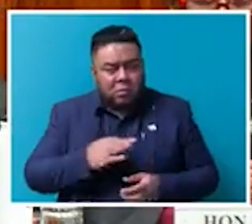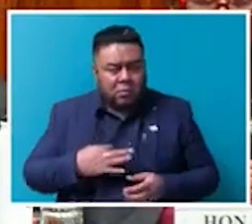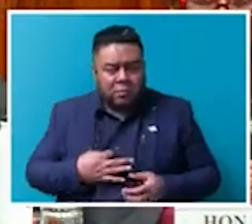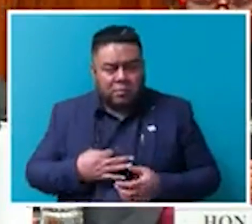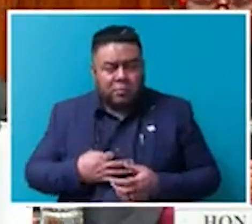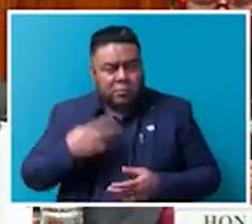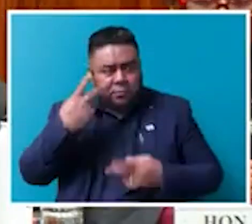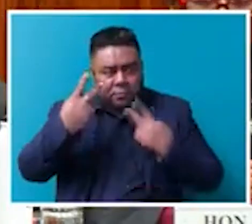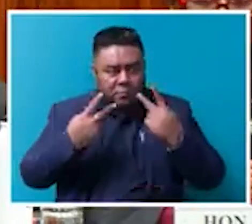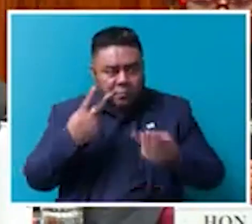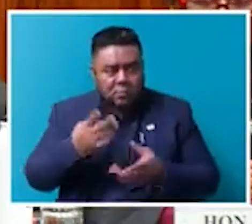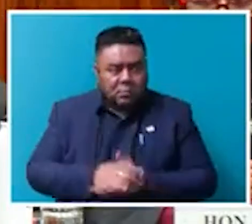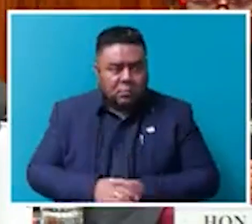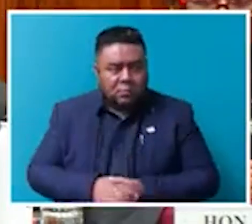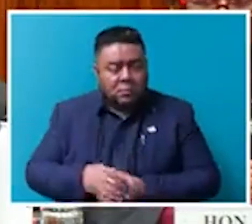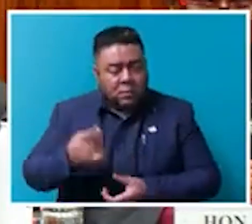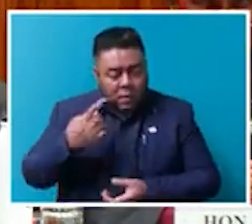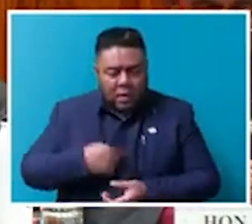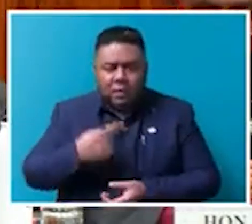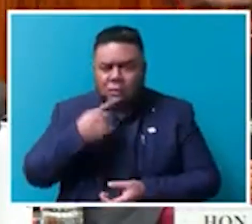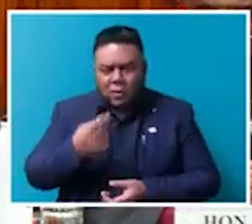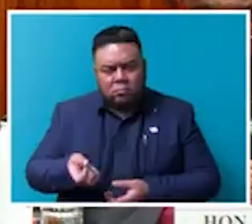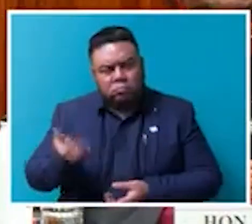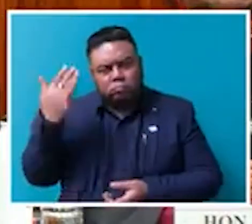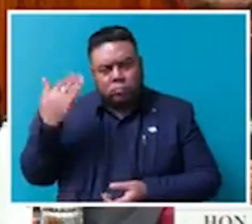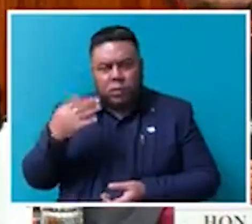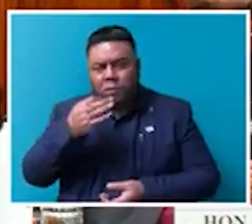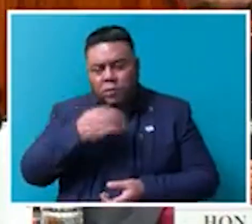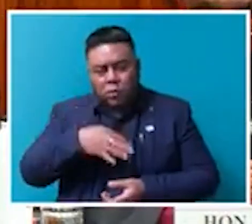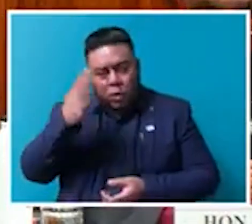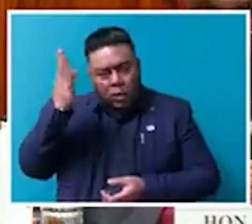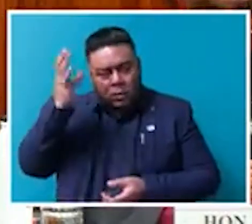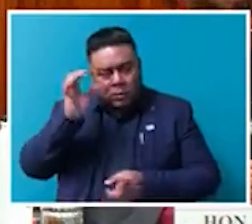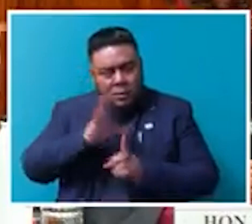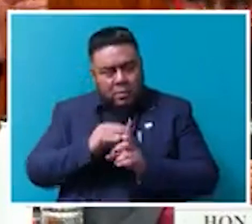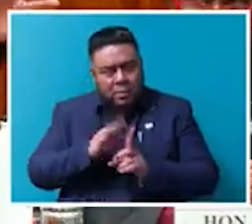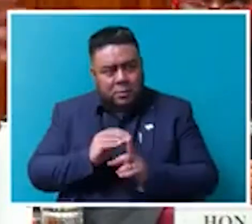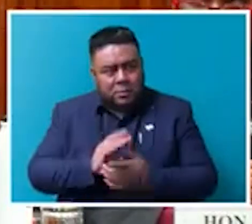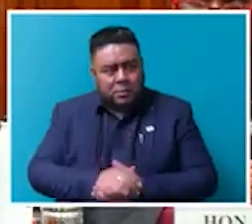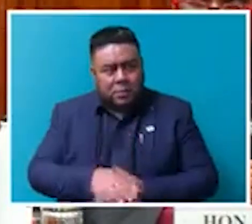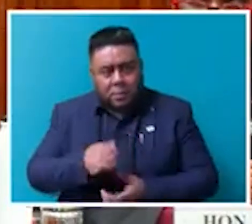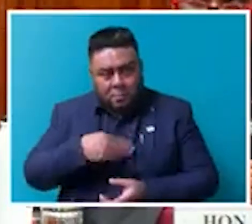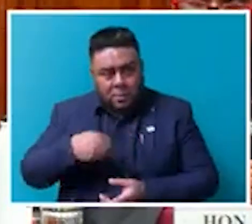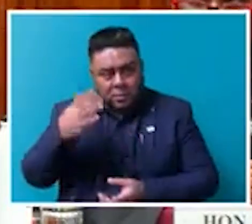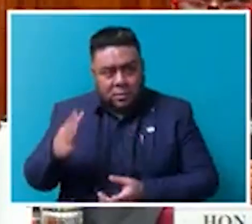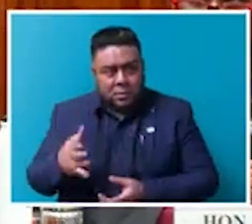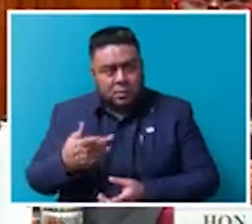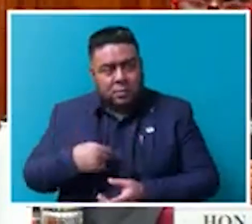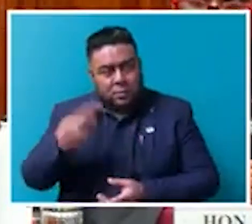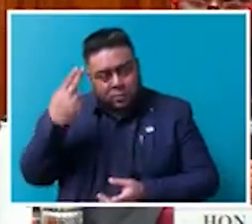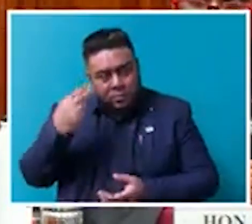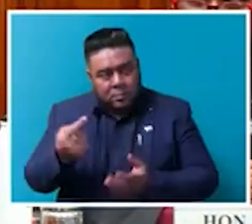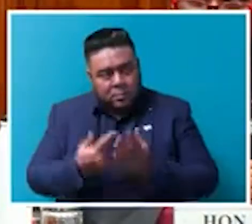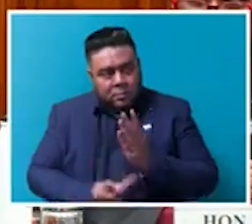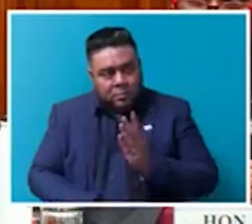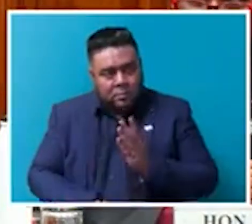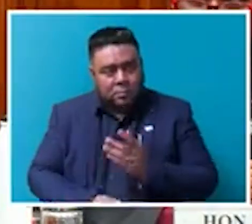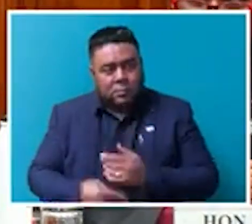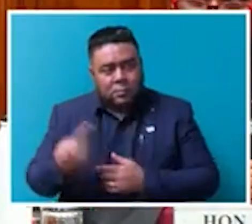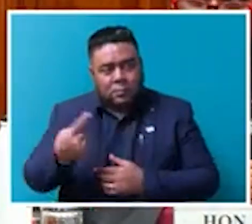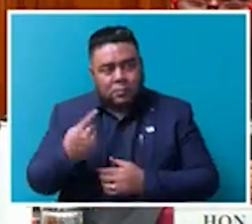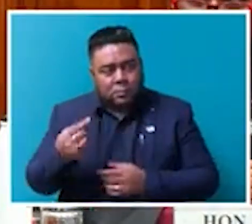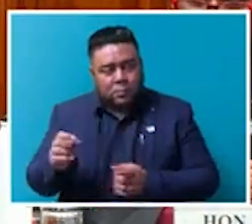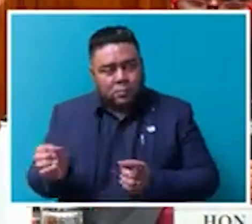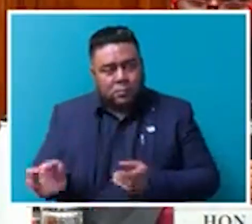Immigration Department, and I think I did mention a few examples in my speech as well. I'm sorry, Minister, I'm yet to give the names of the person who did actually lodge